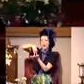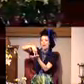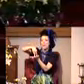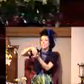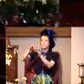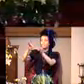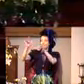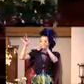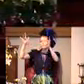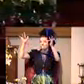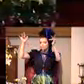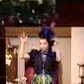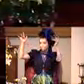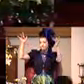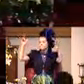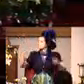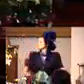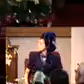not.